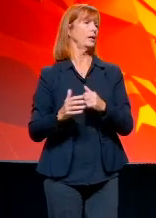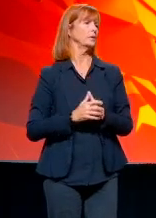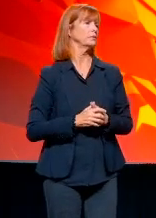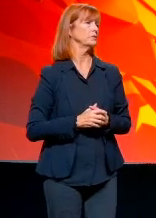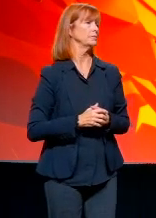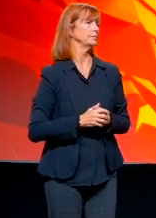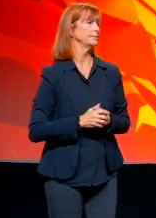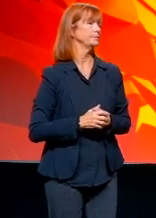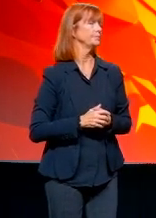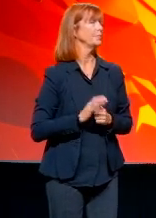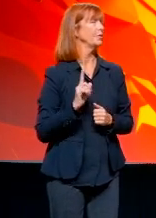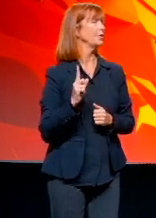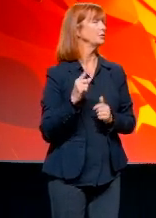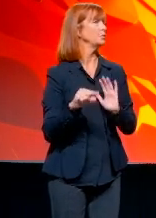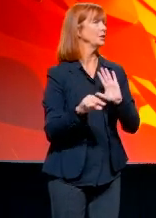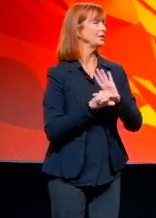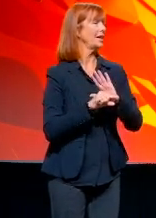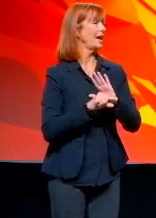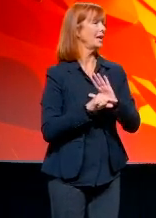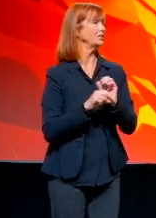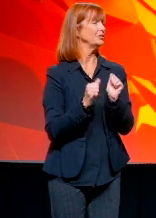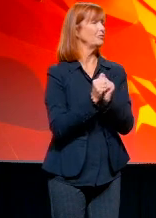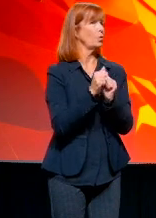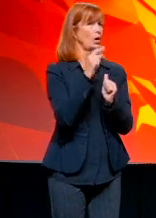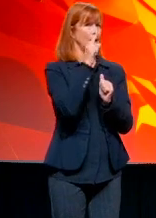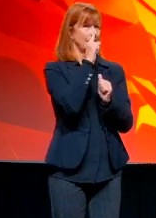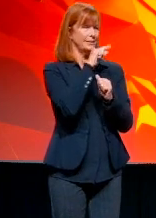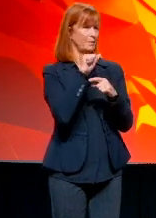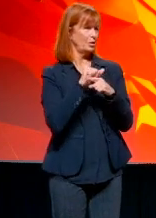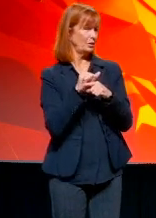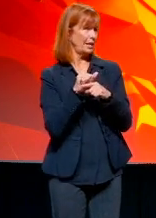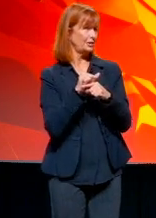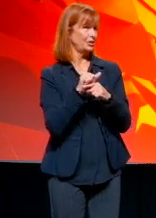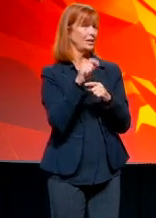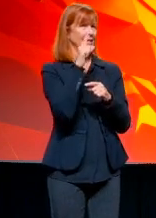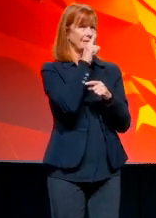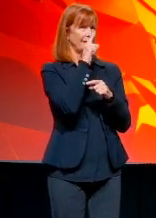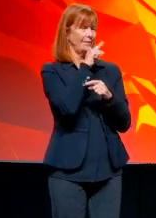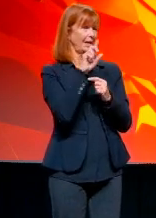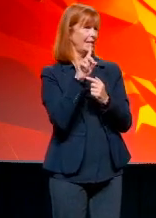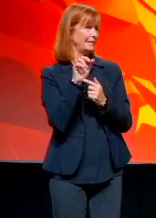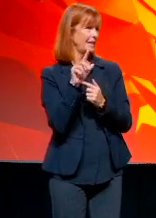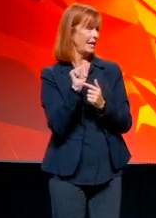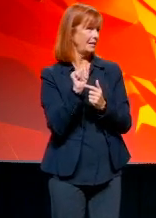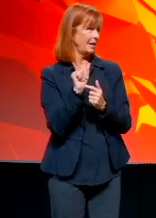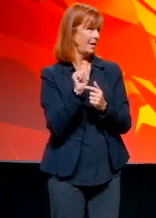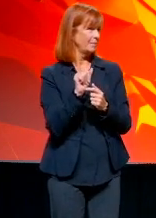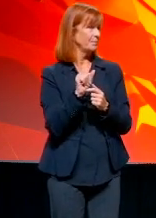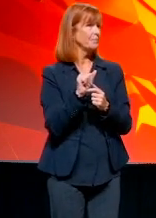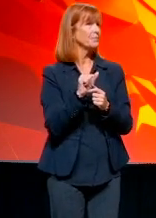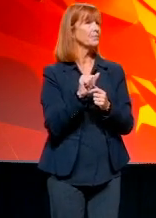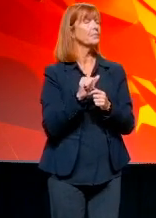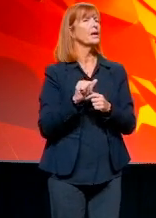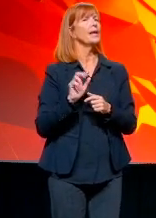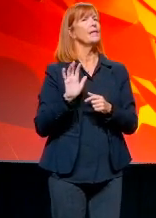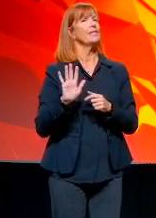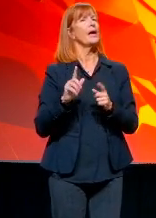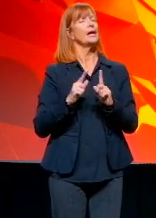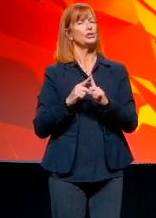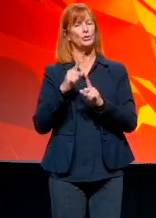catch here. There's a downside of using simulation and synthetic data, is that building simulators are still incredibly hard, right?